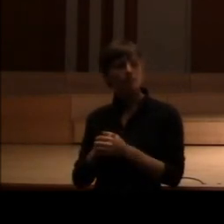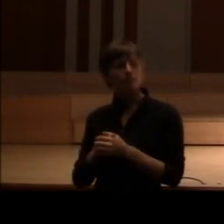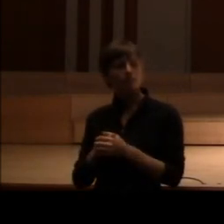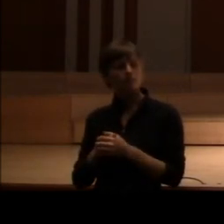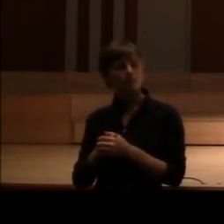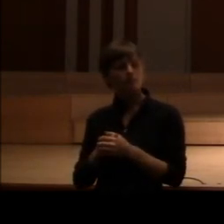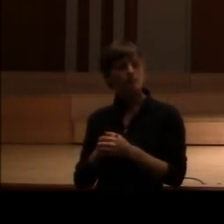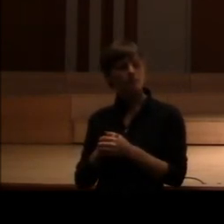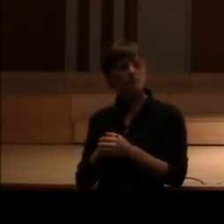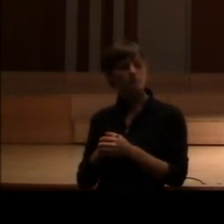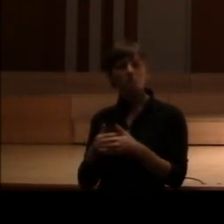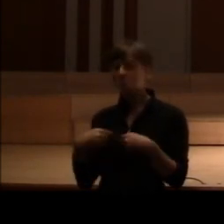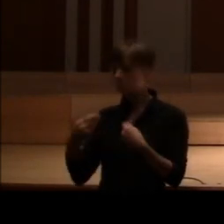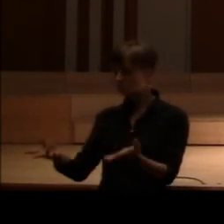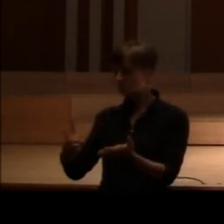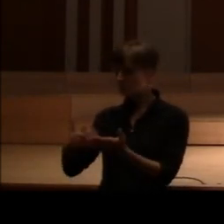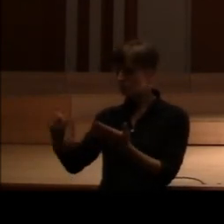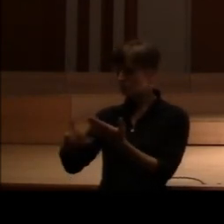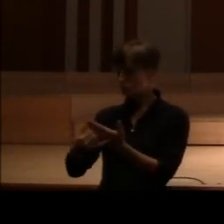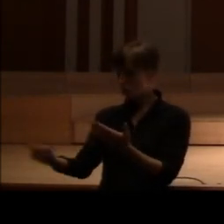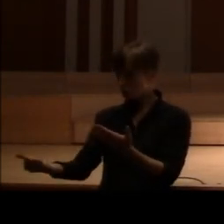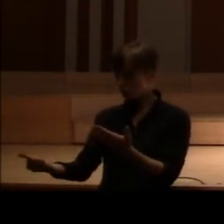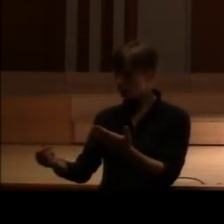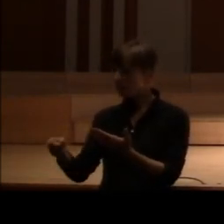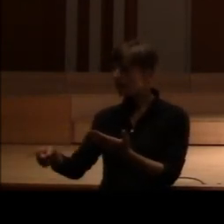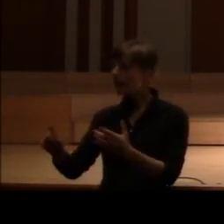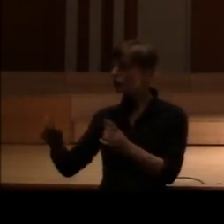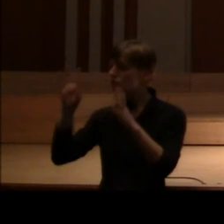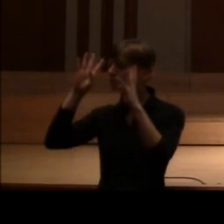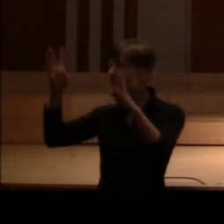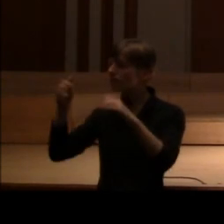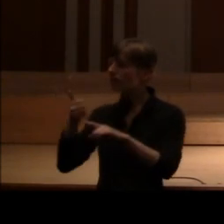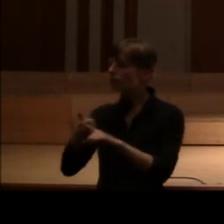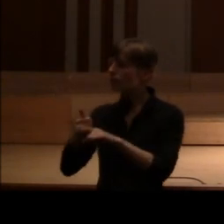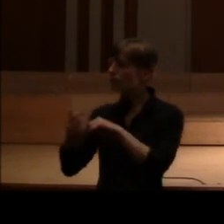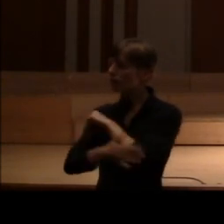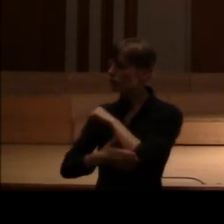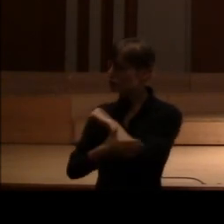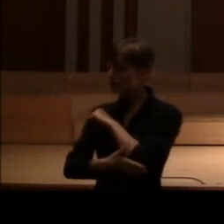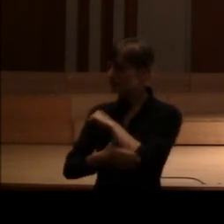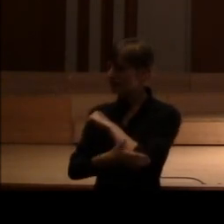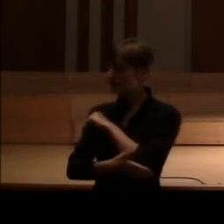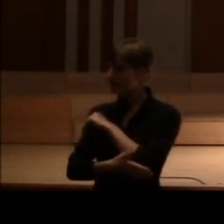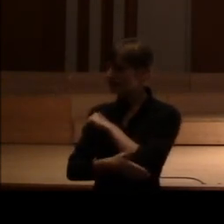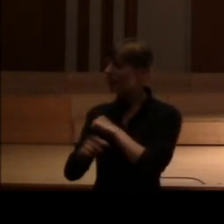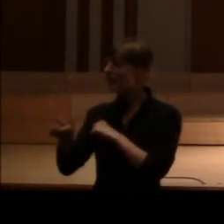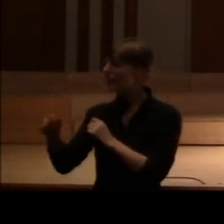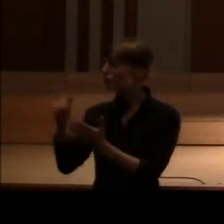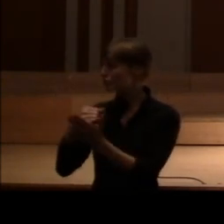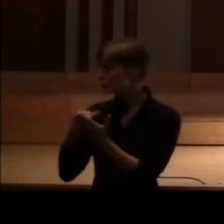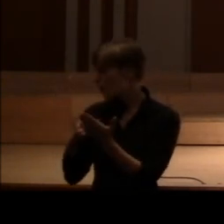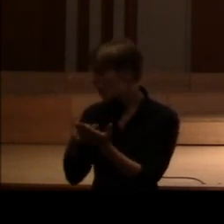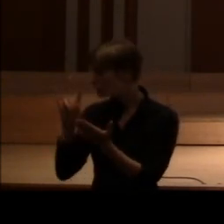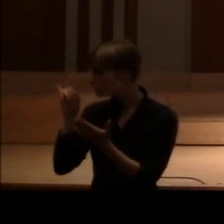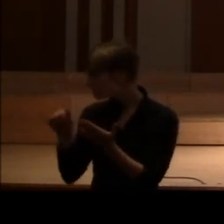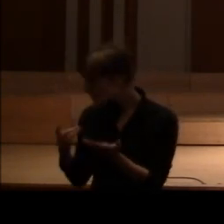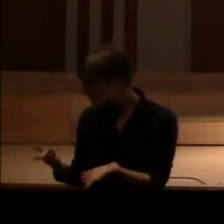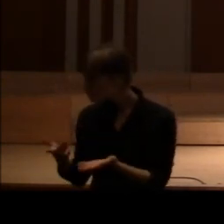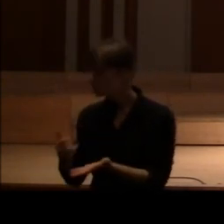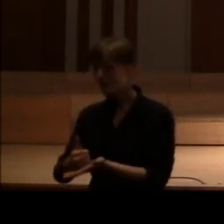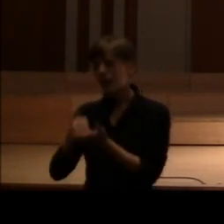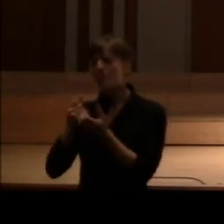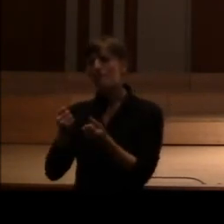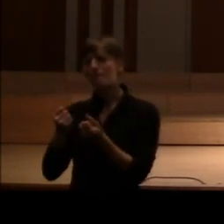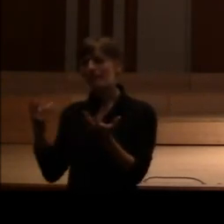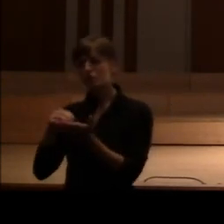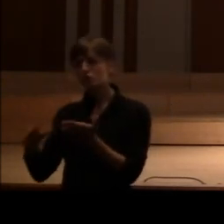a project where they created their own country, and they needed to draw it, so that helped a lot of